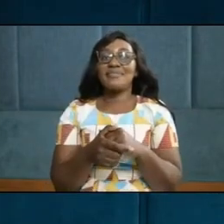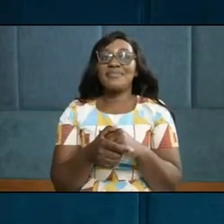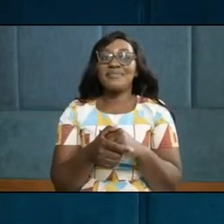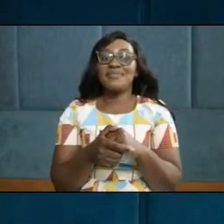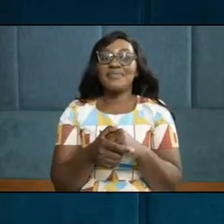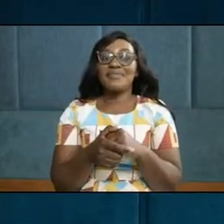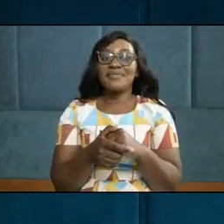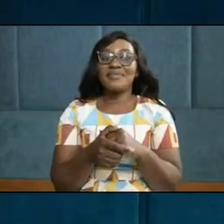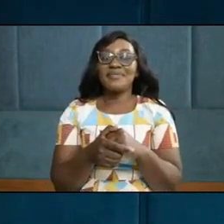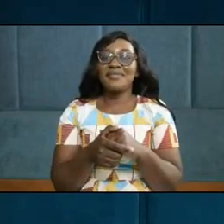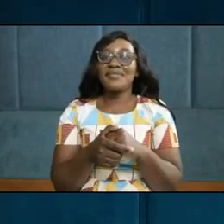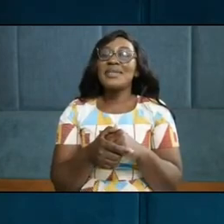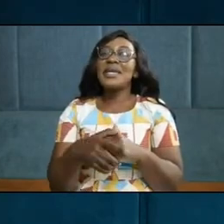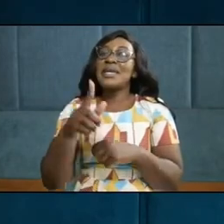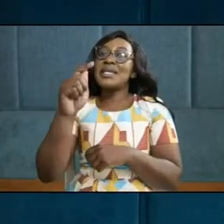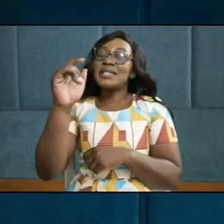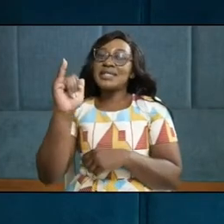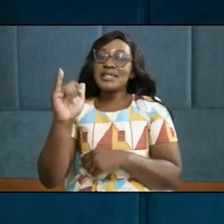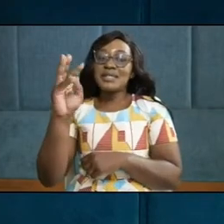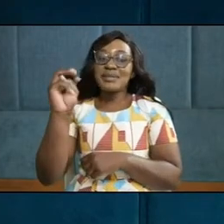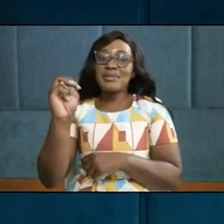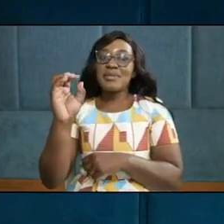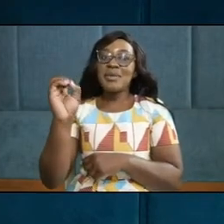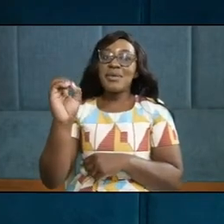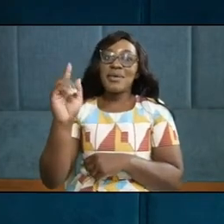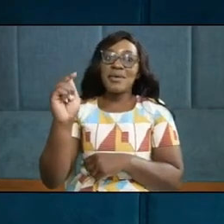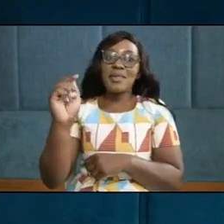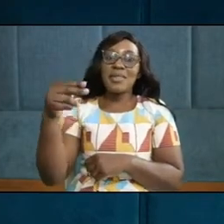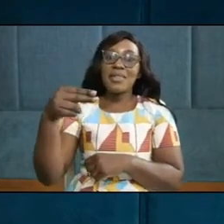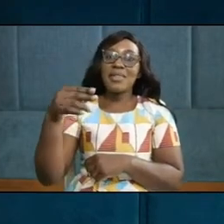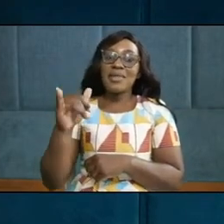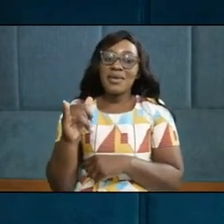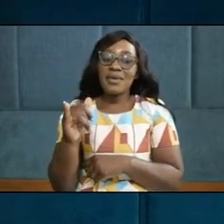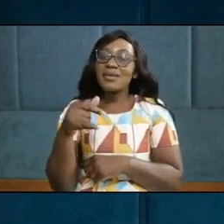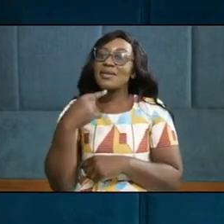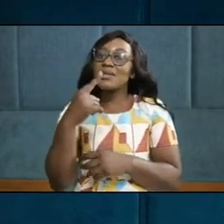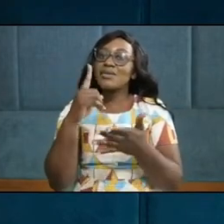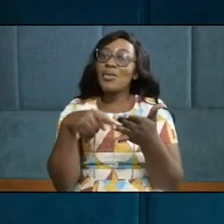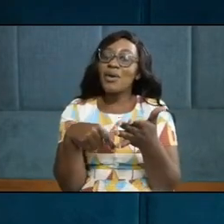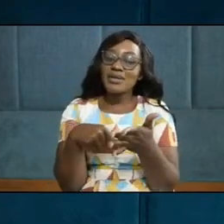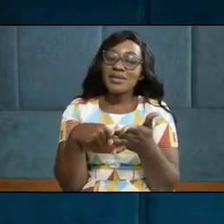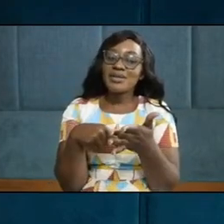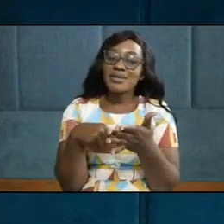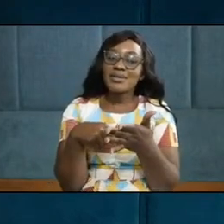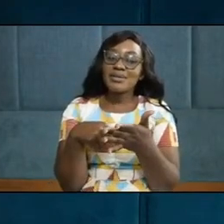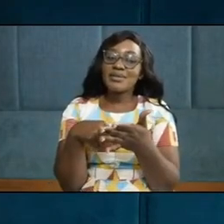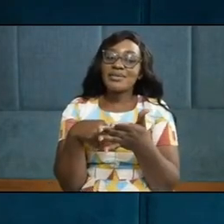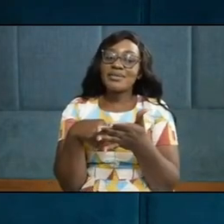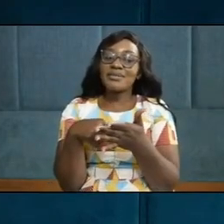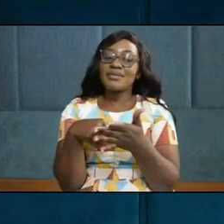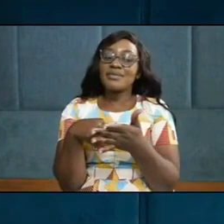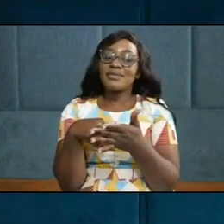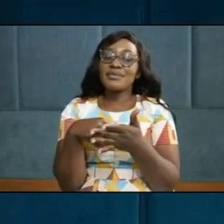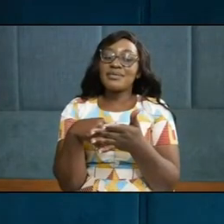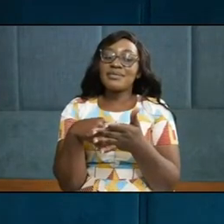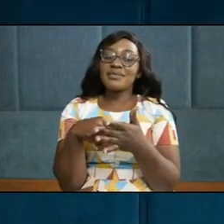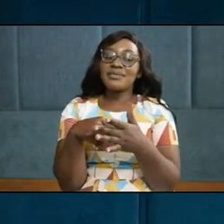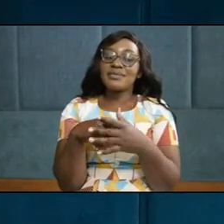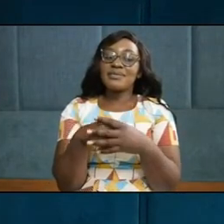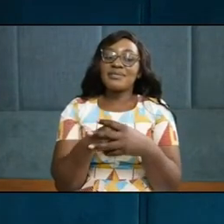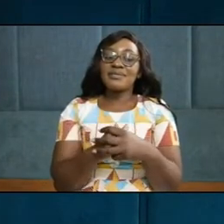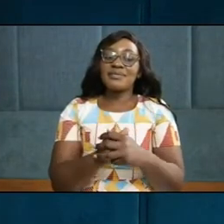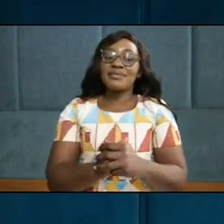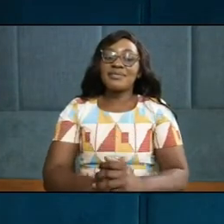Yes. Timothy, Eutychus, and Trophimus. That were 3. Yes, Edgar. Aristarchus and